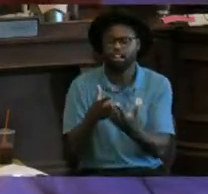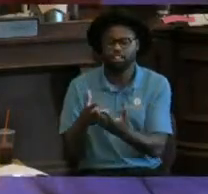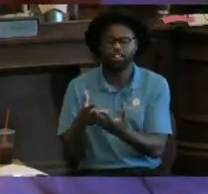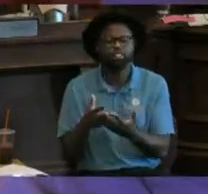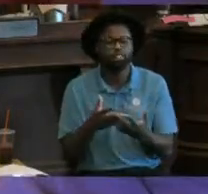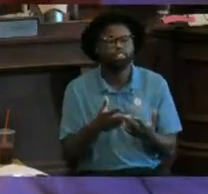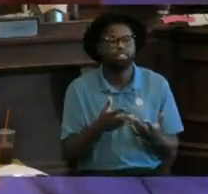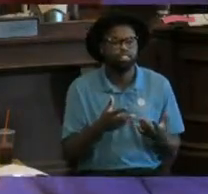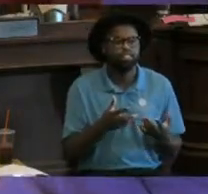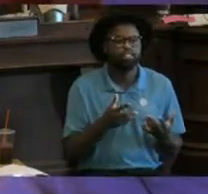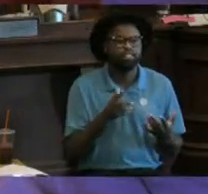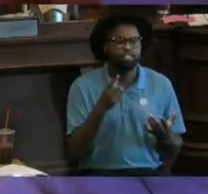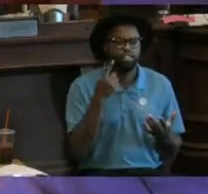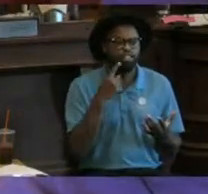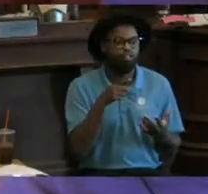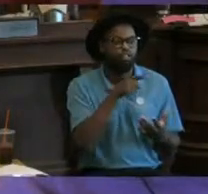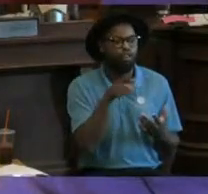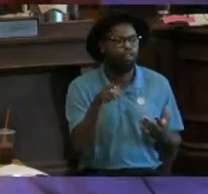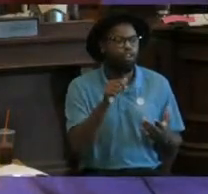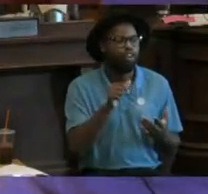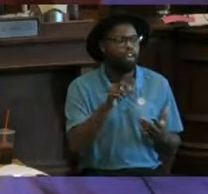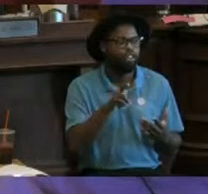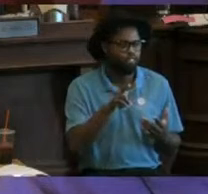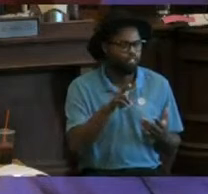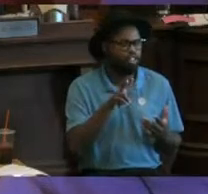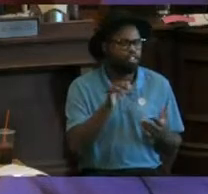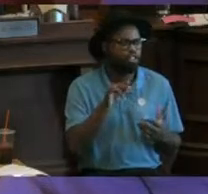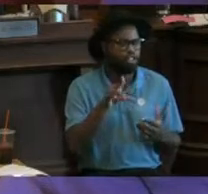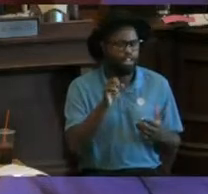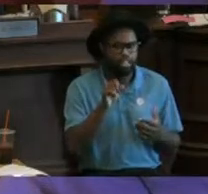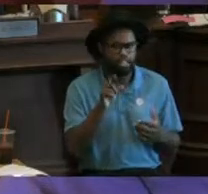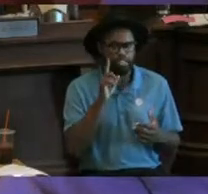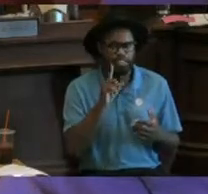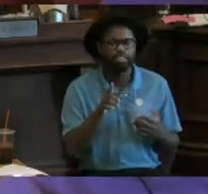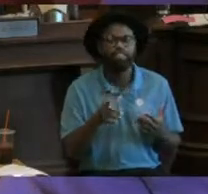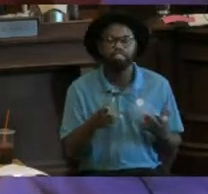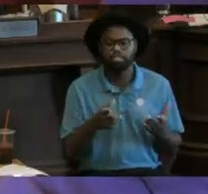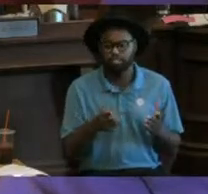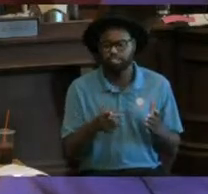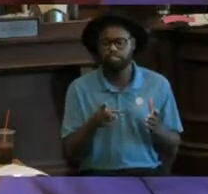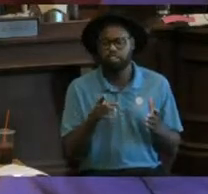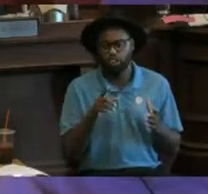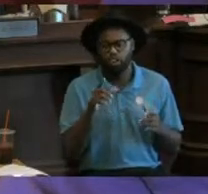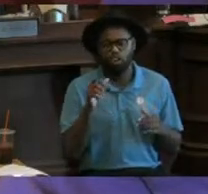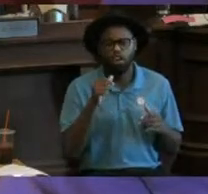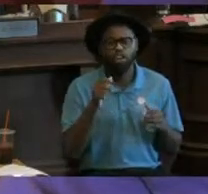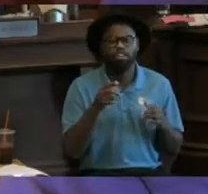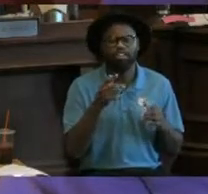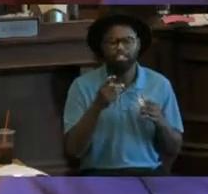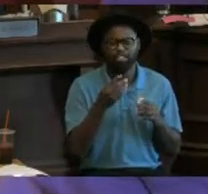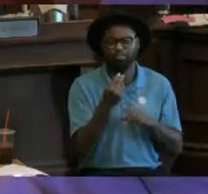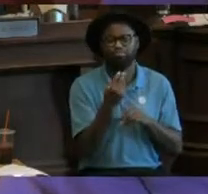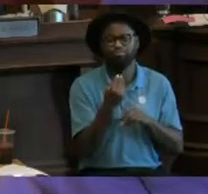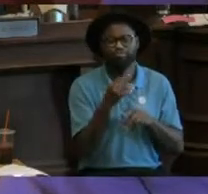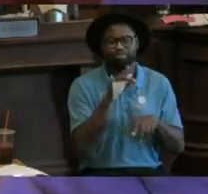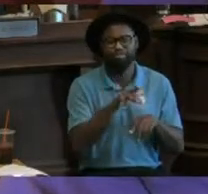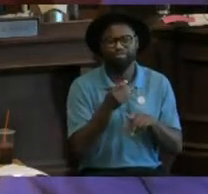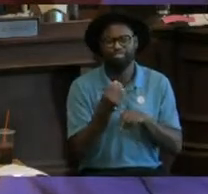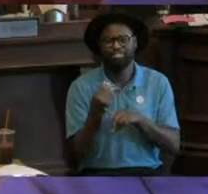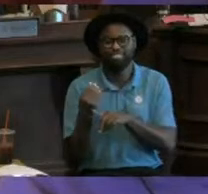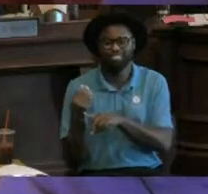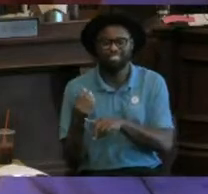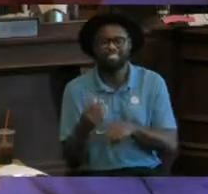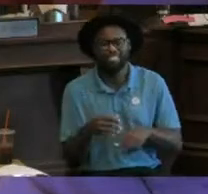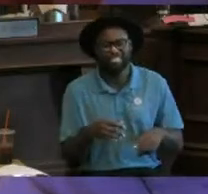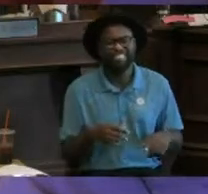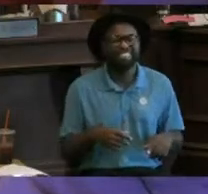tells us exactly for those AV units exactly what will need to be done. So like you said, audio visual doorbells, within the bathrooms there'll be, you